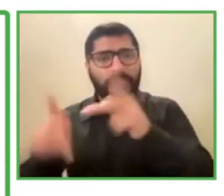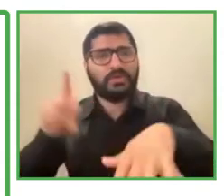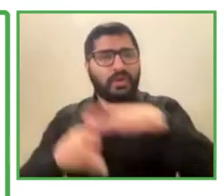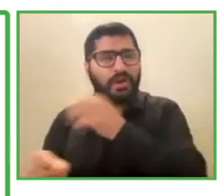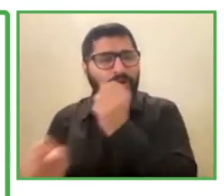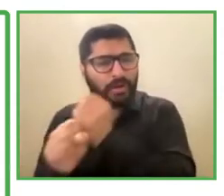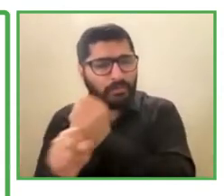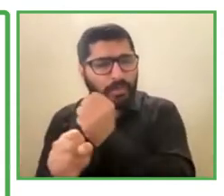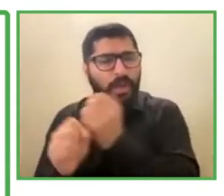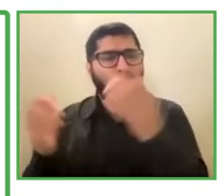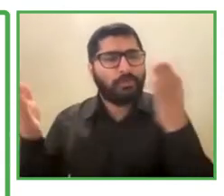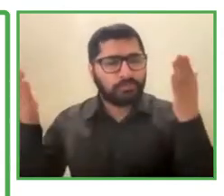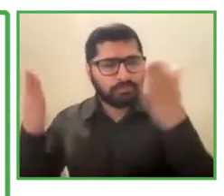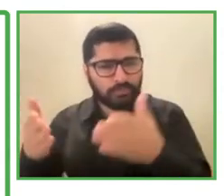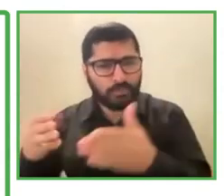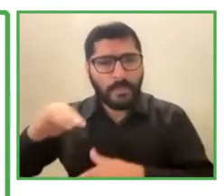Mauricio,